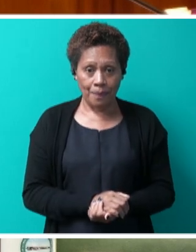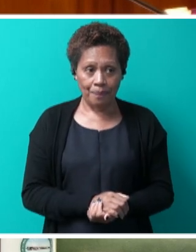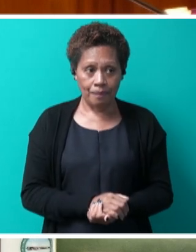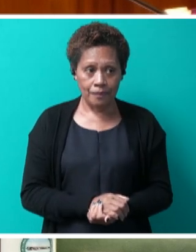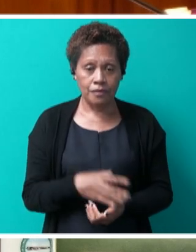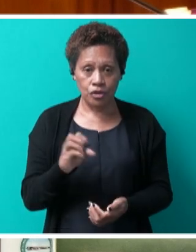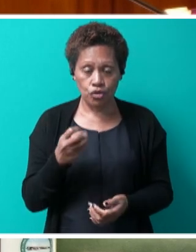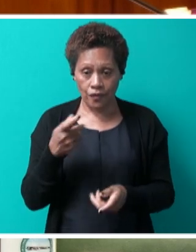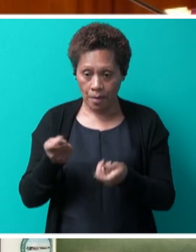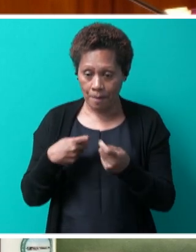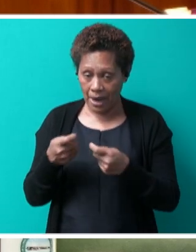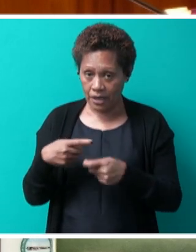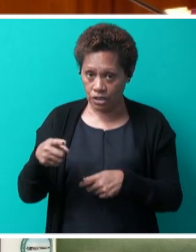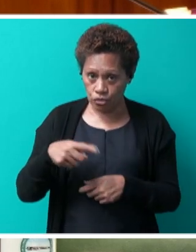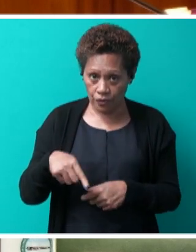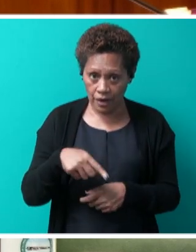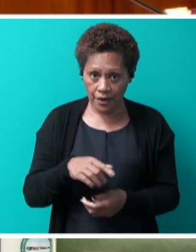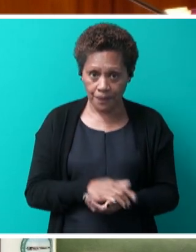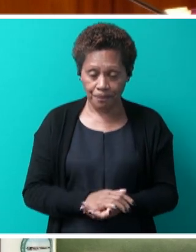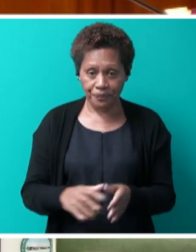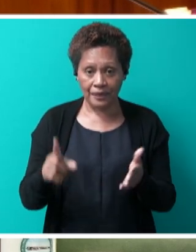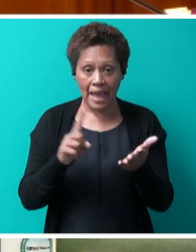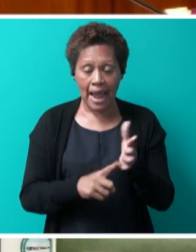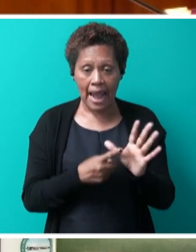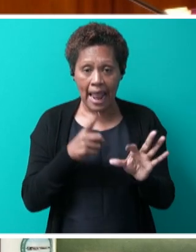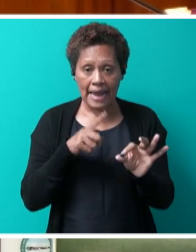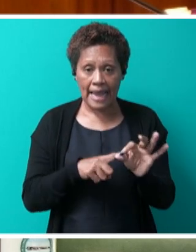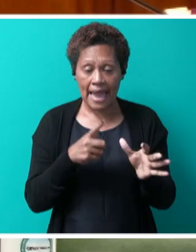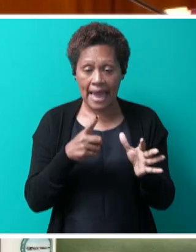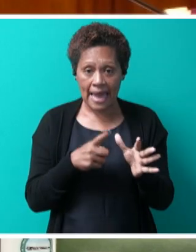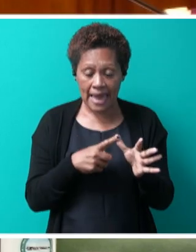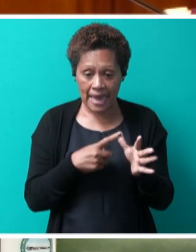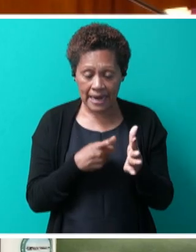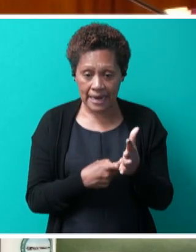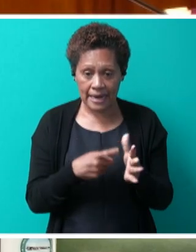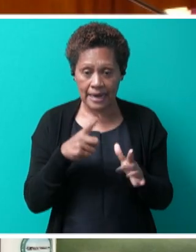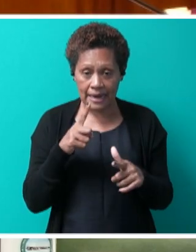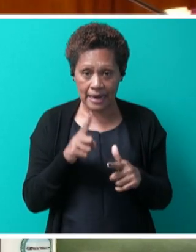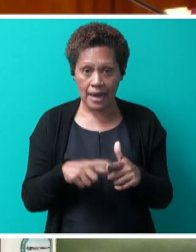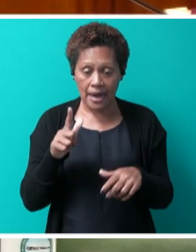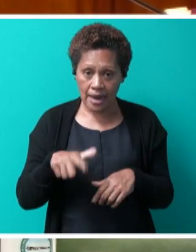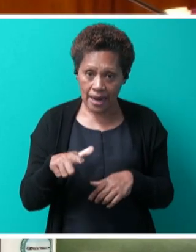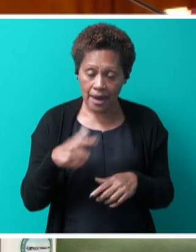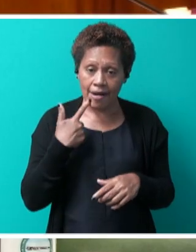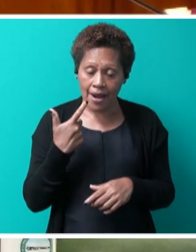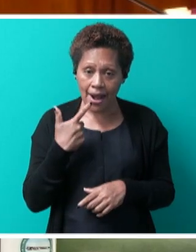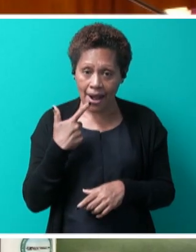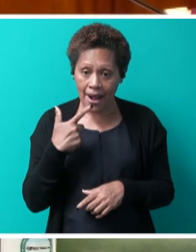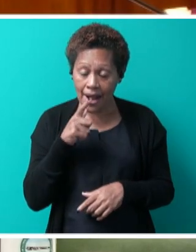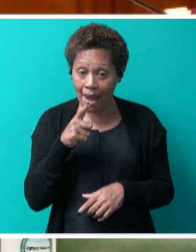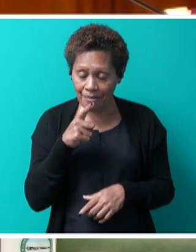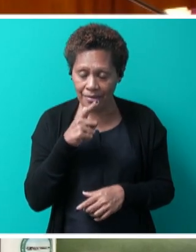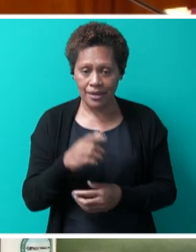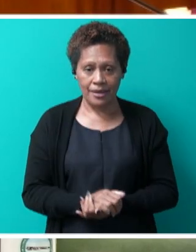the market in Suba, Langere, Nosori, and Lami Post Office. Each of these programs adopted